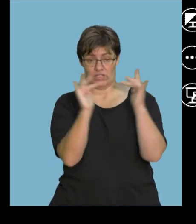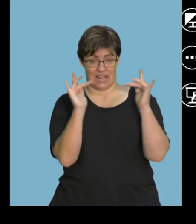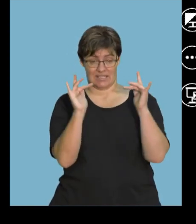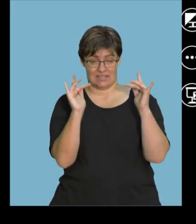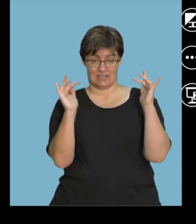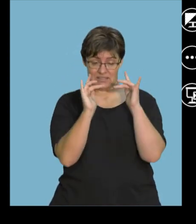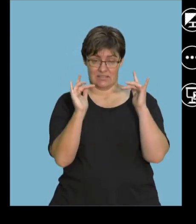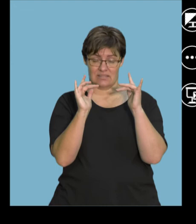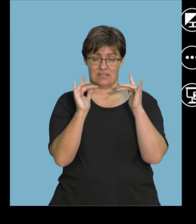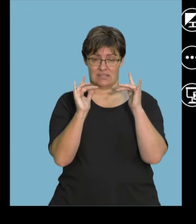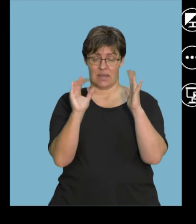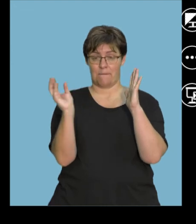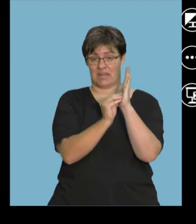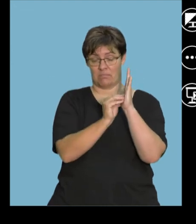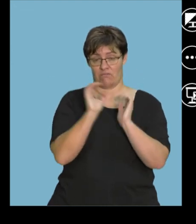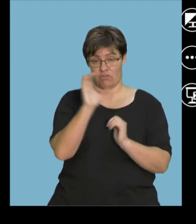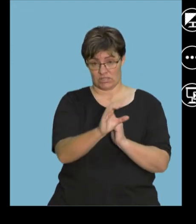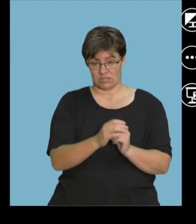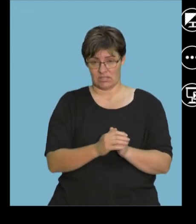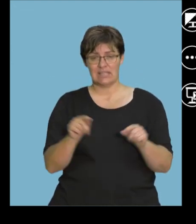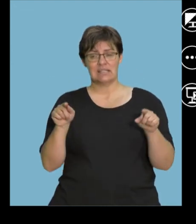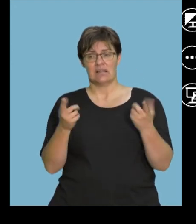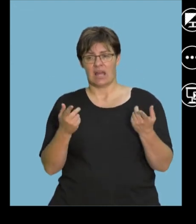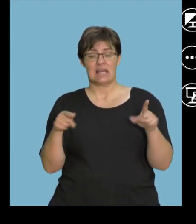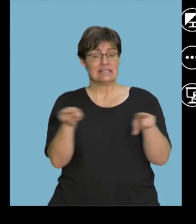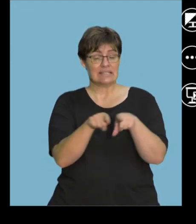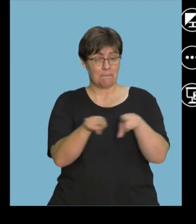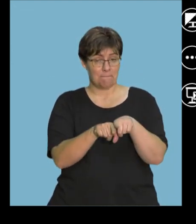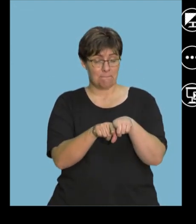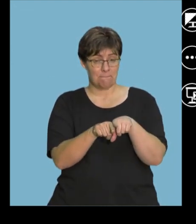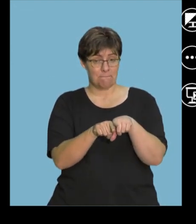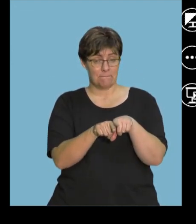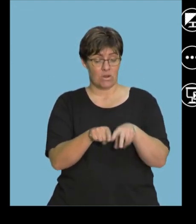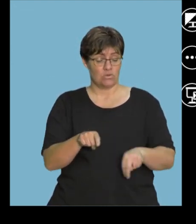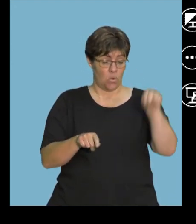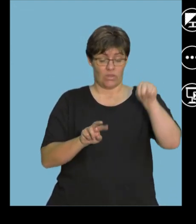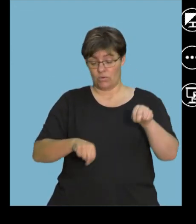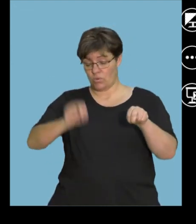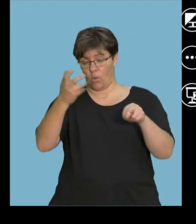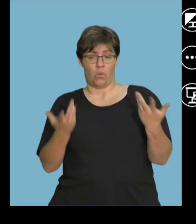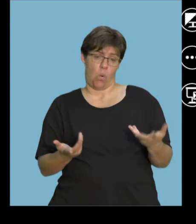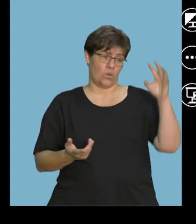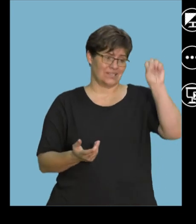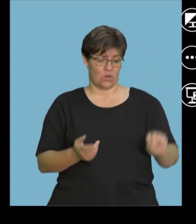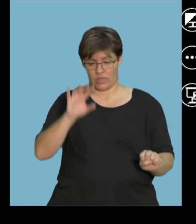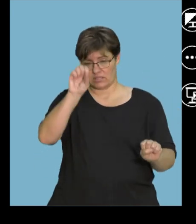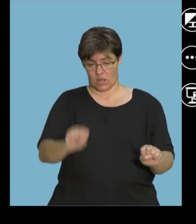the non-contact magnetic forces, and we agreed that like poles, okay,